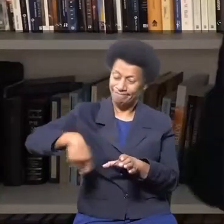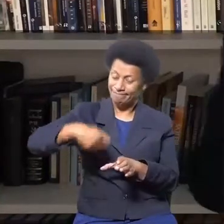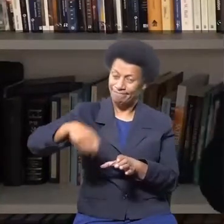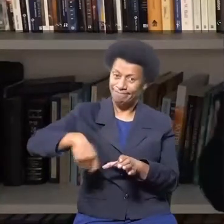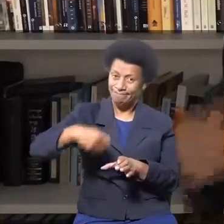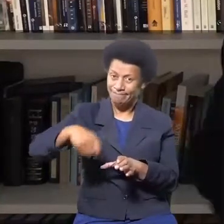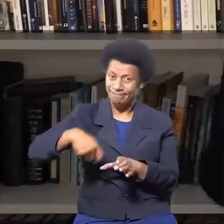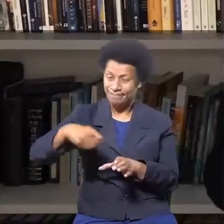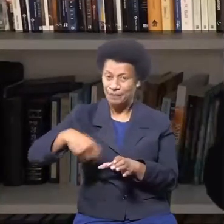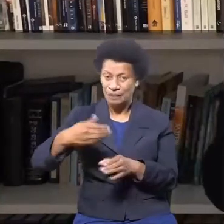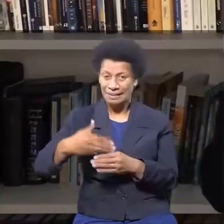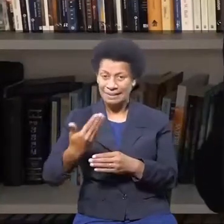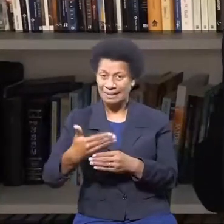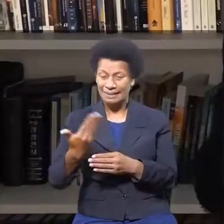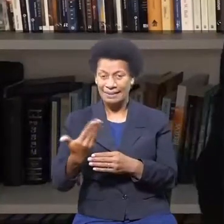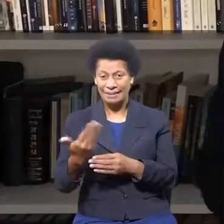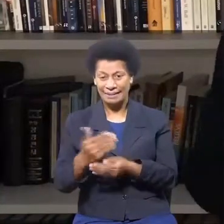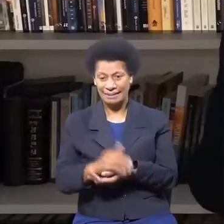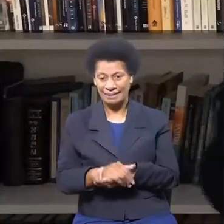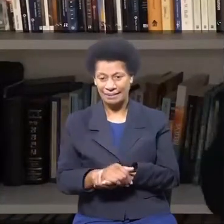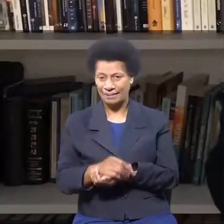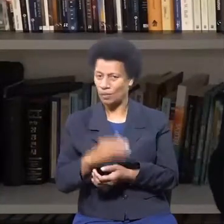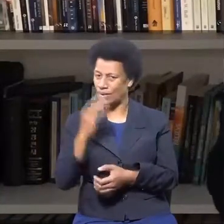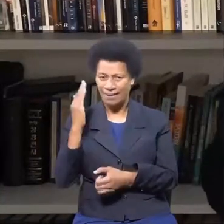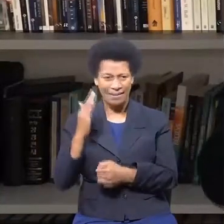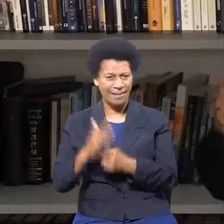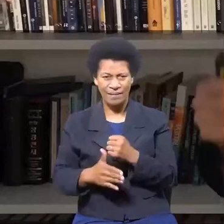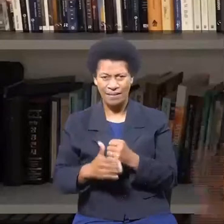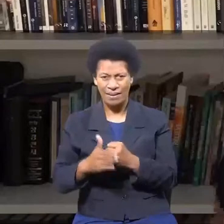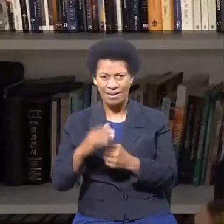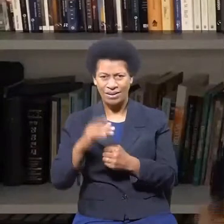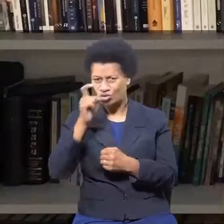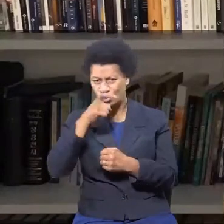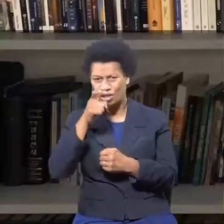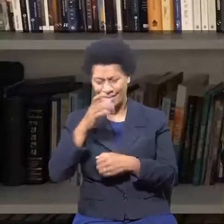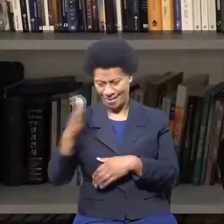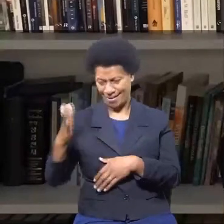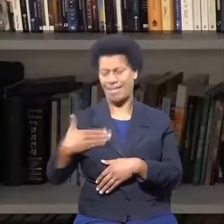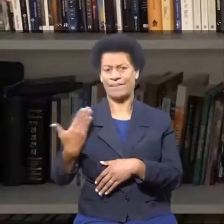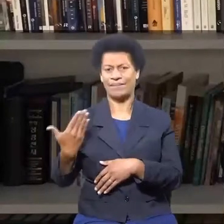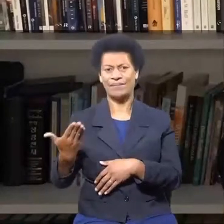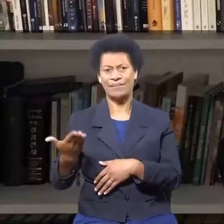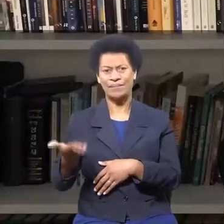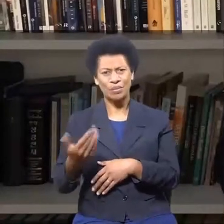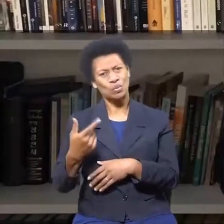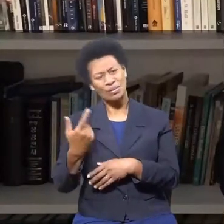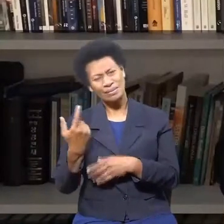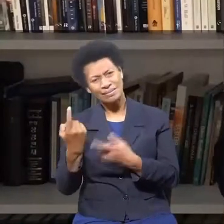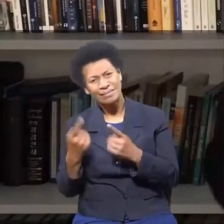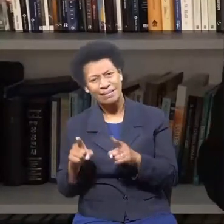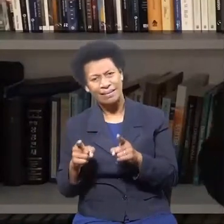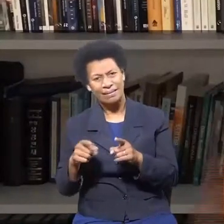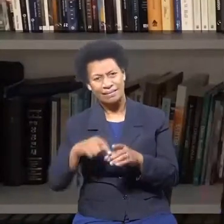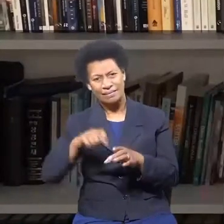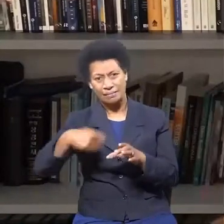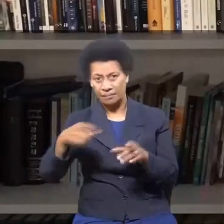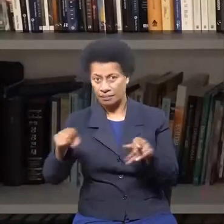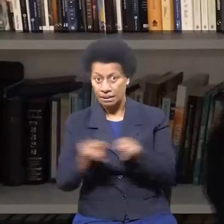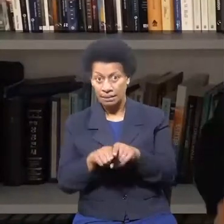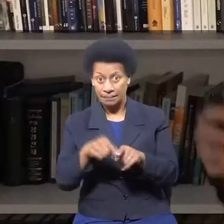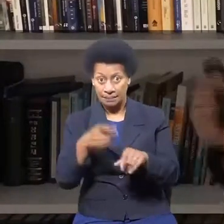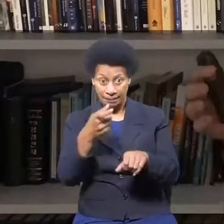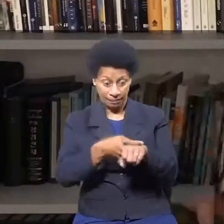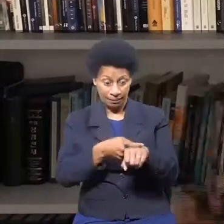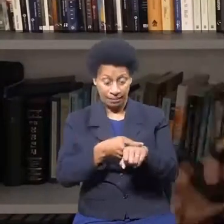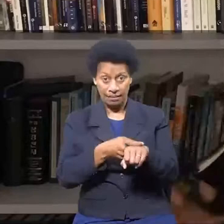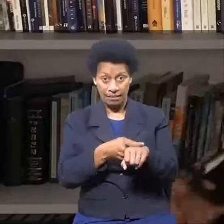chicken stew for days, for weeks. You will never get a chicken coming out of that stew. And the same thing is with